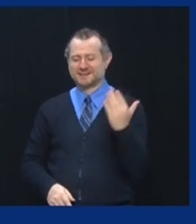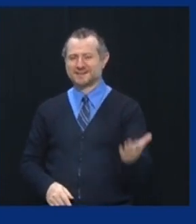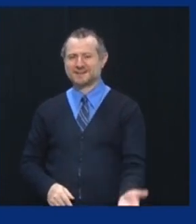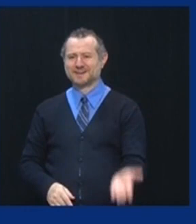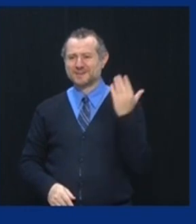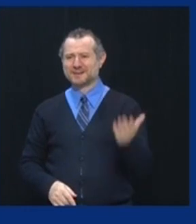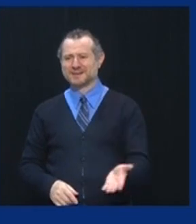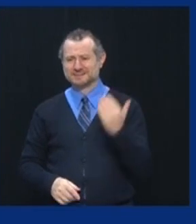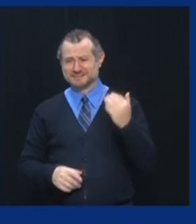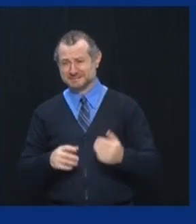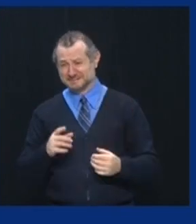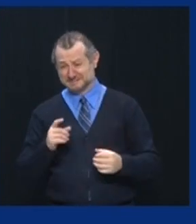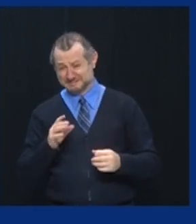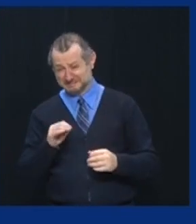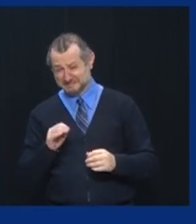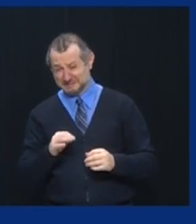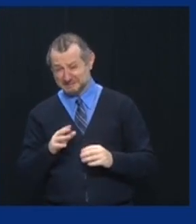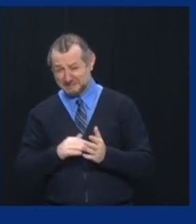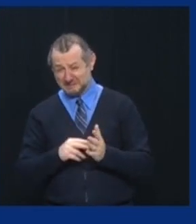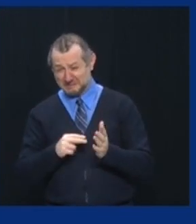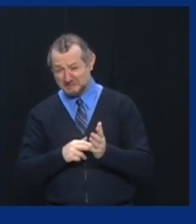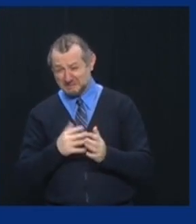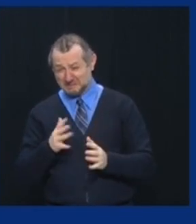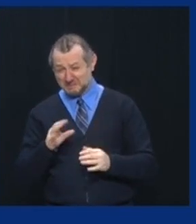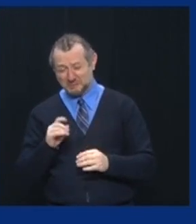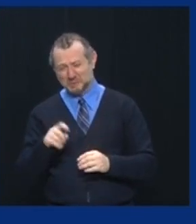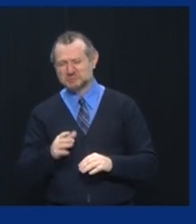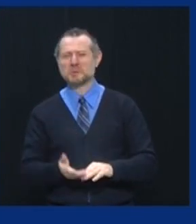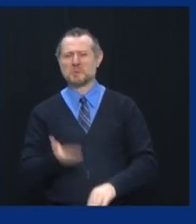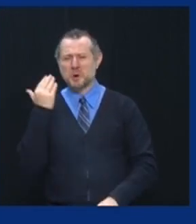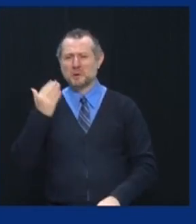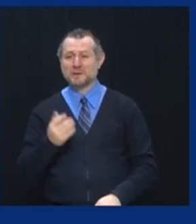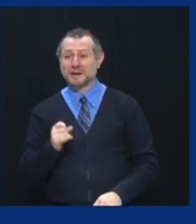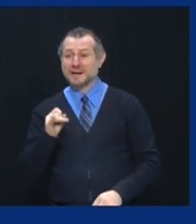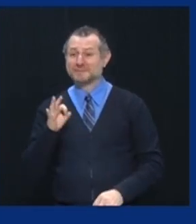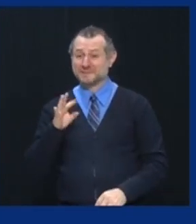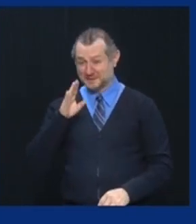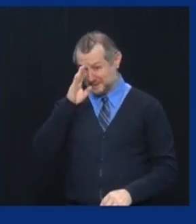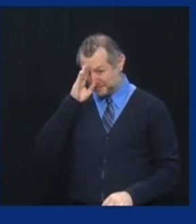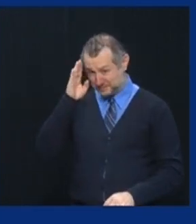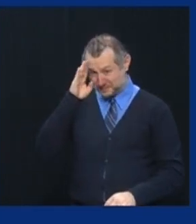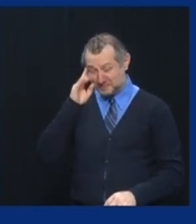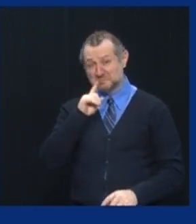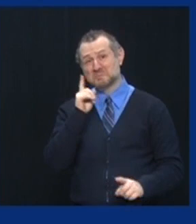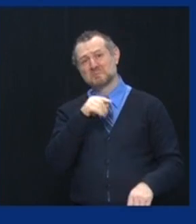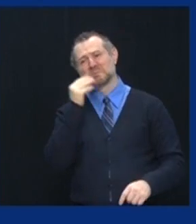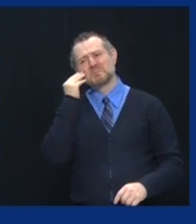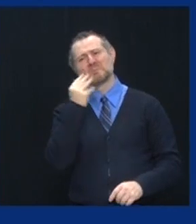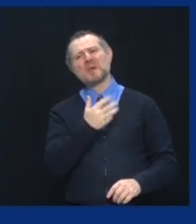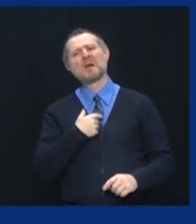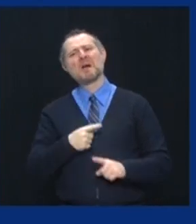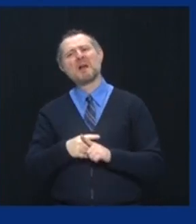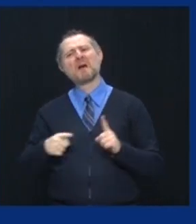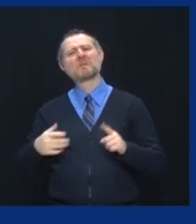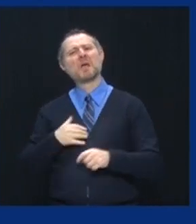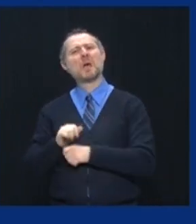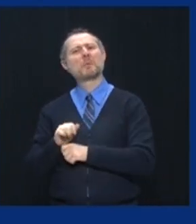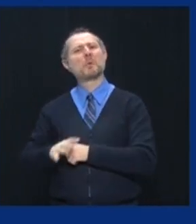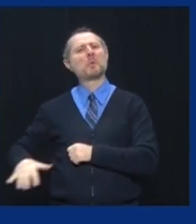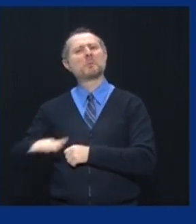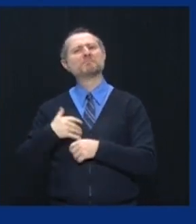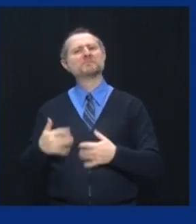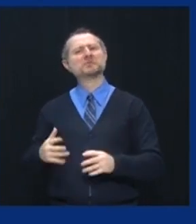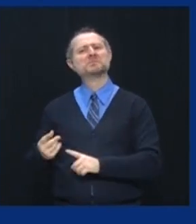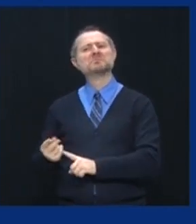of our healthcare workers. If a hospital says only half of their employees will take the vaccine, we have a